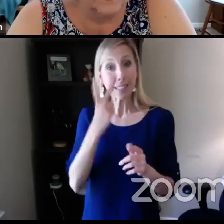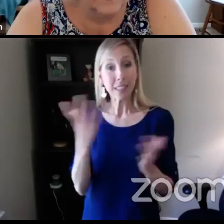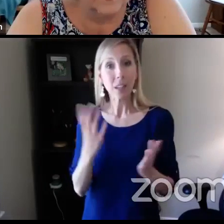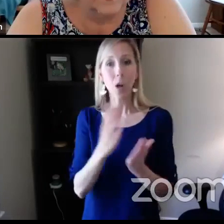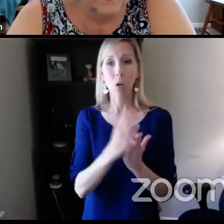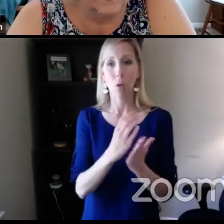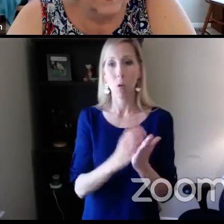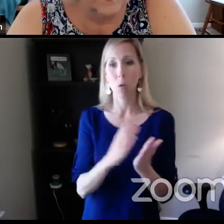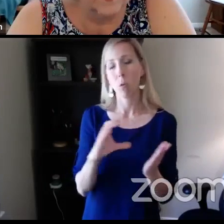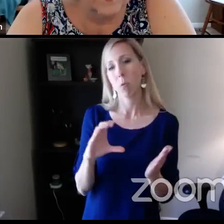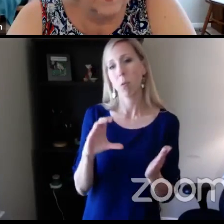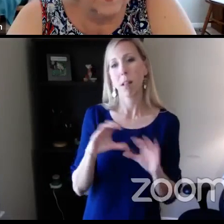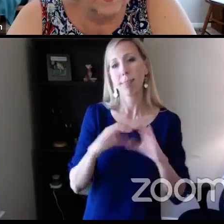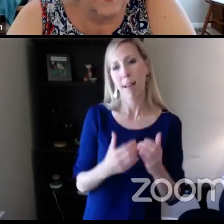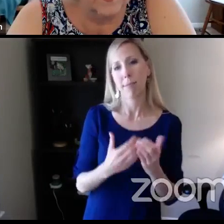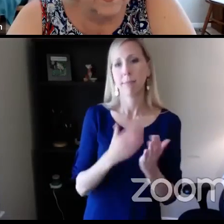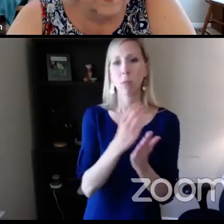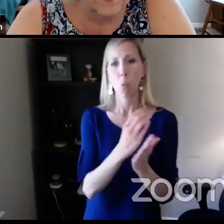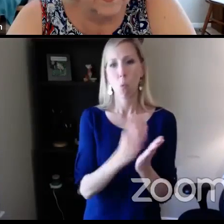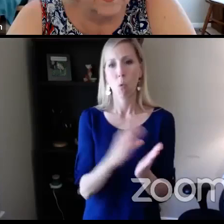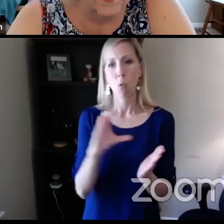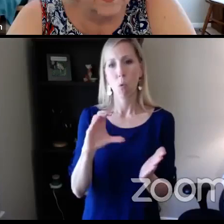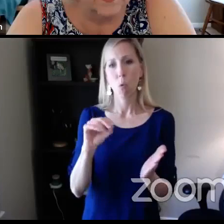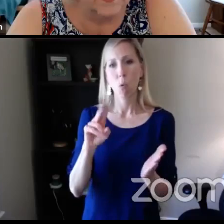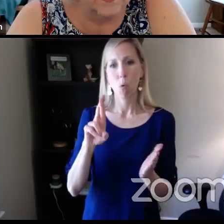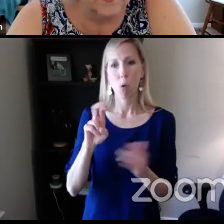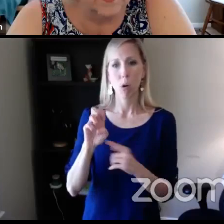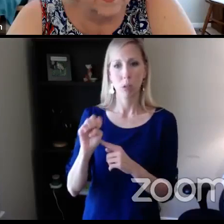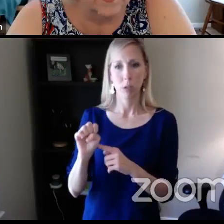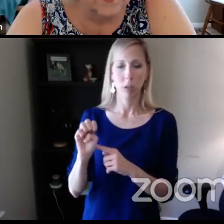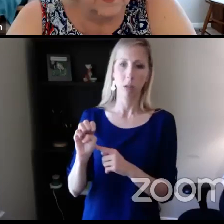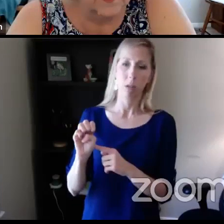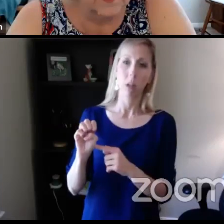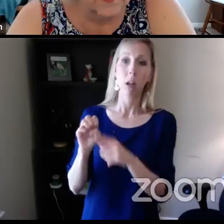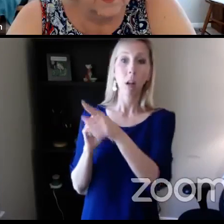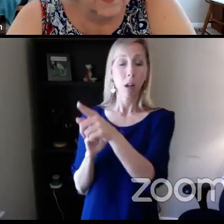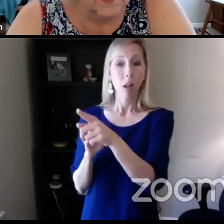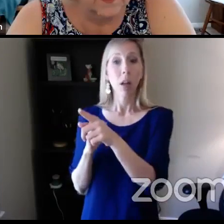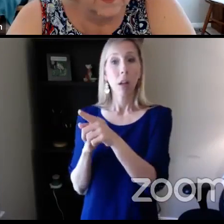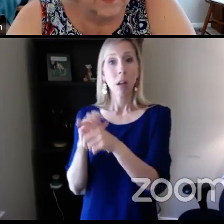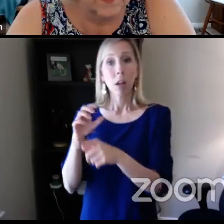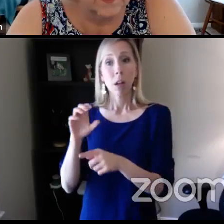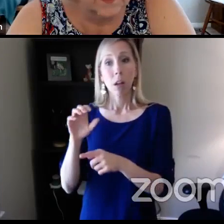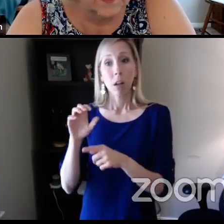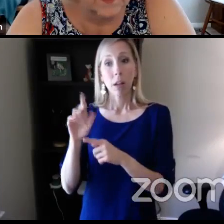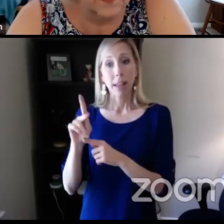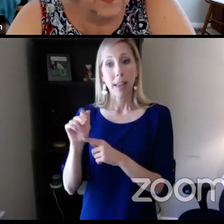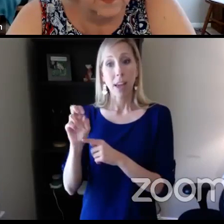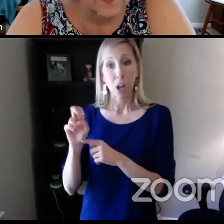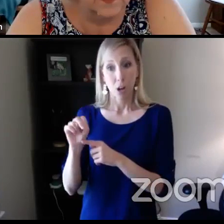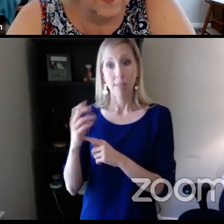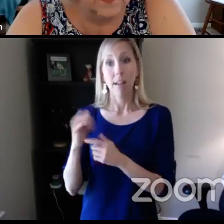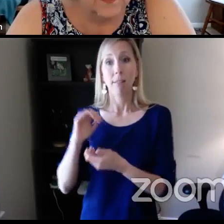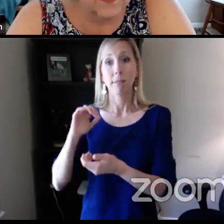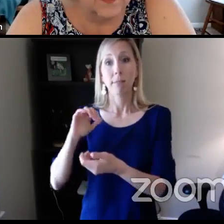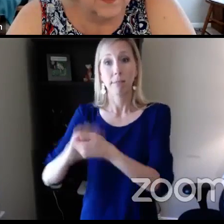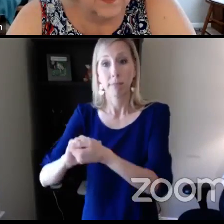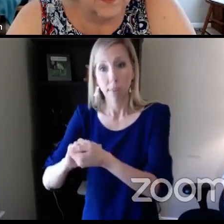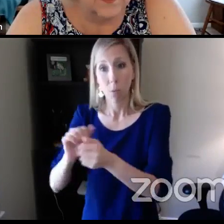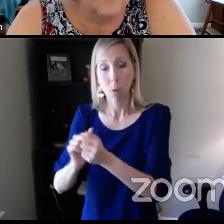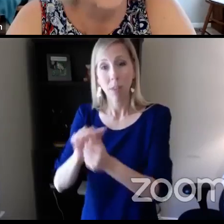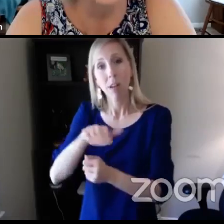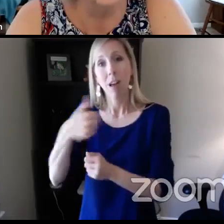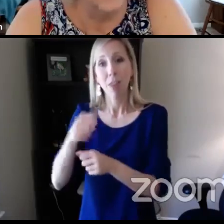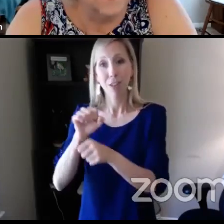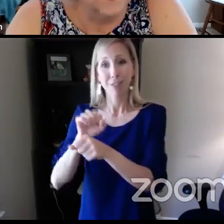and Karen has collaborated with another colleague that course will be coming out soon,